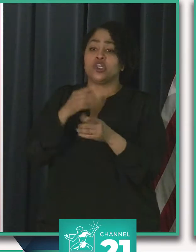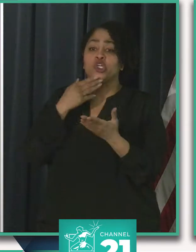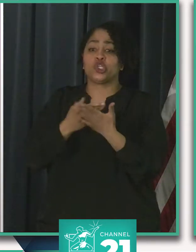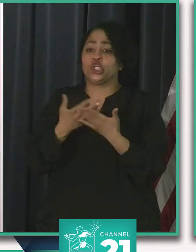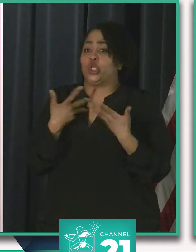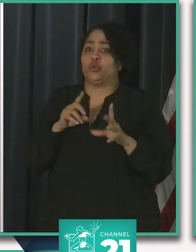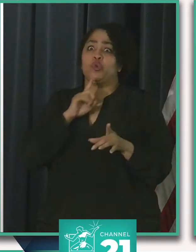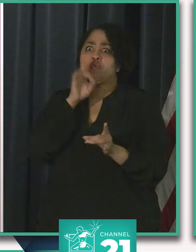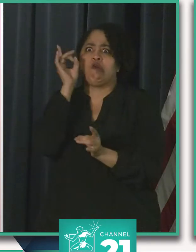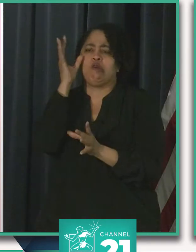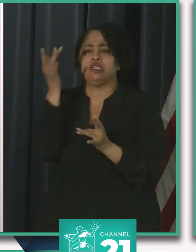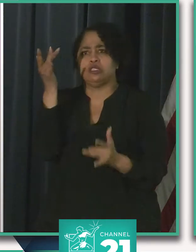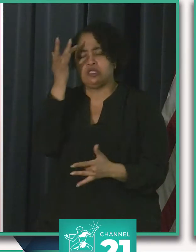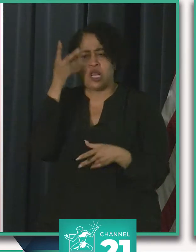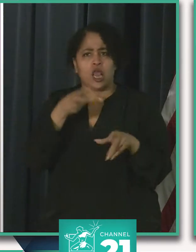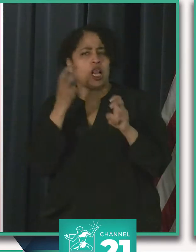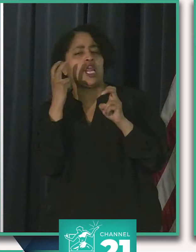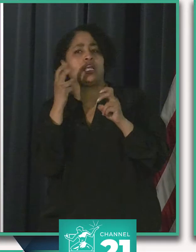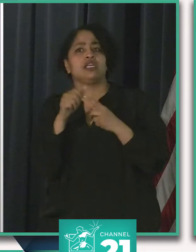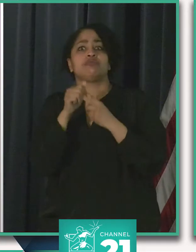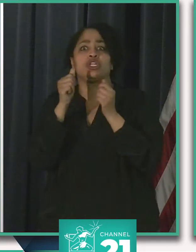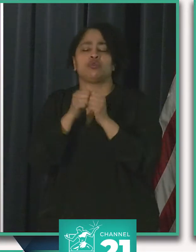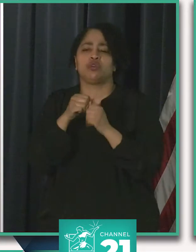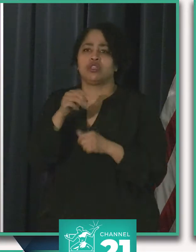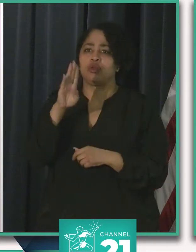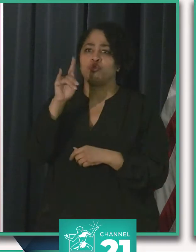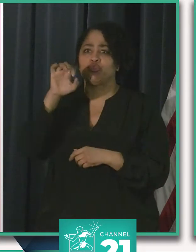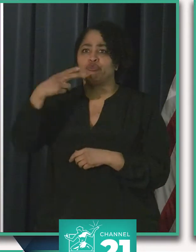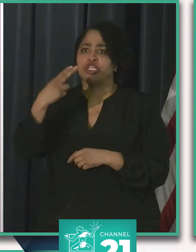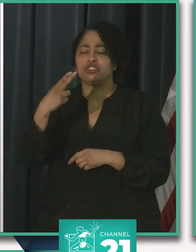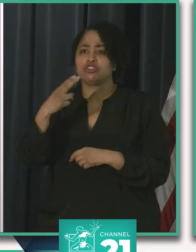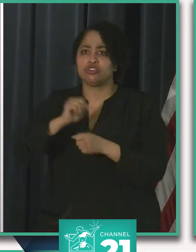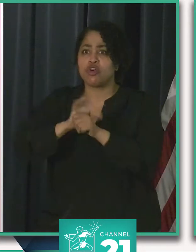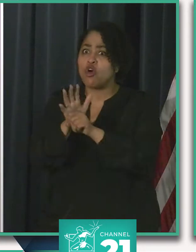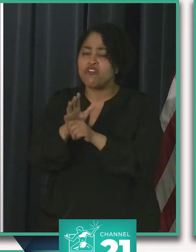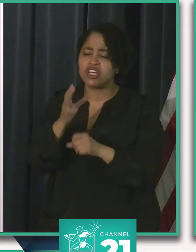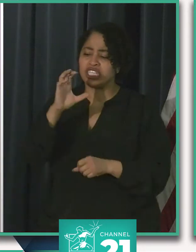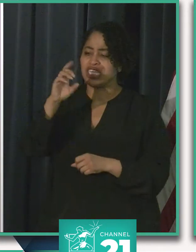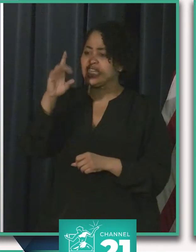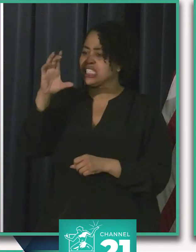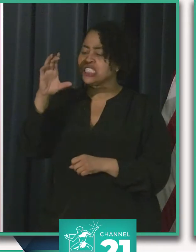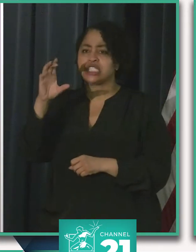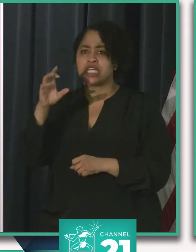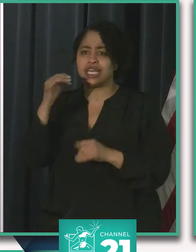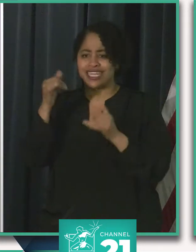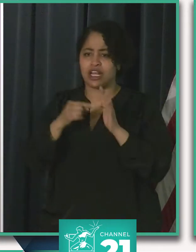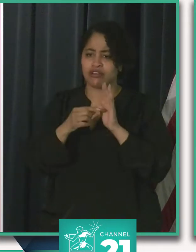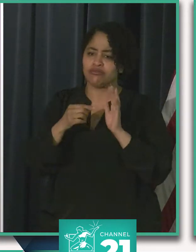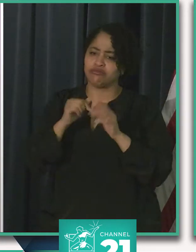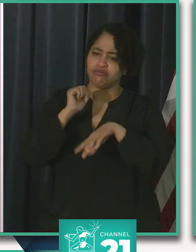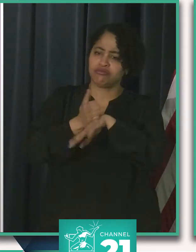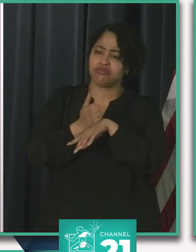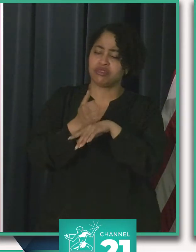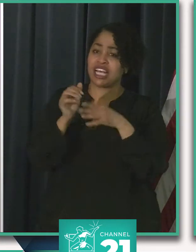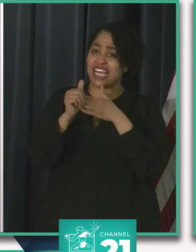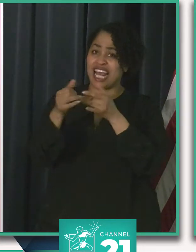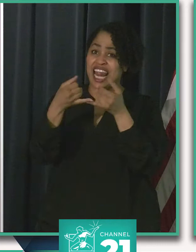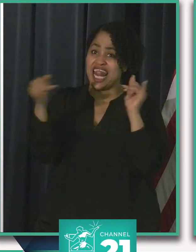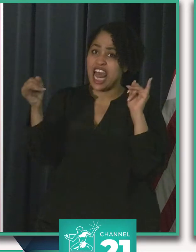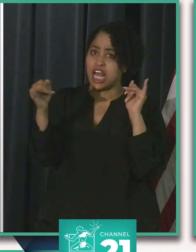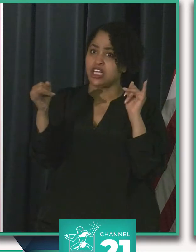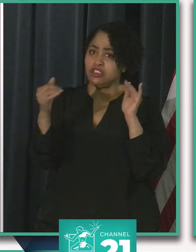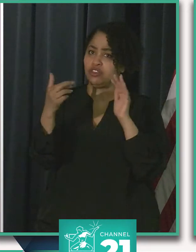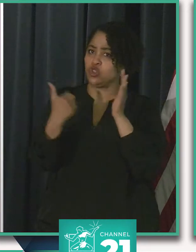get really sick, particularly with the British variant here, the CDC this month has issued guidelines. And here's